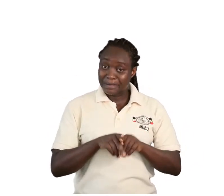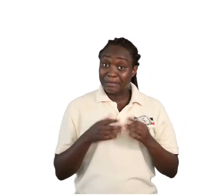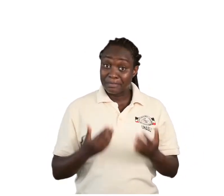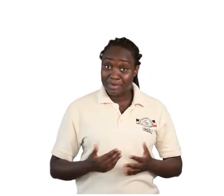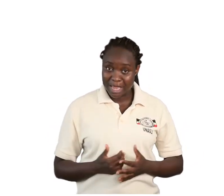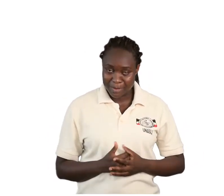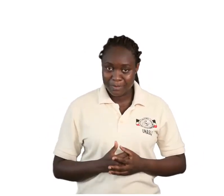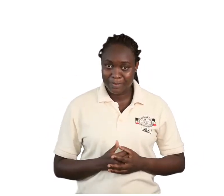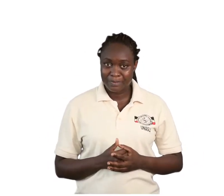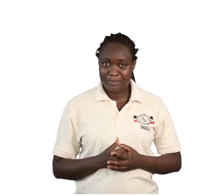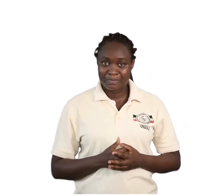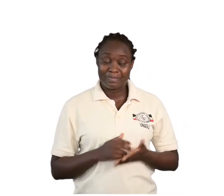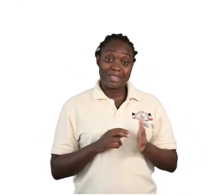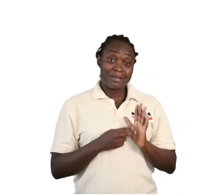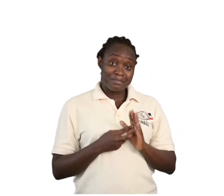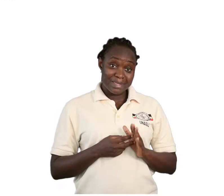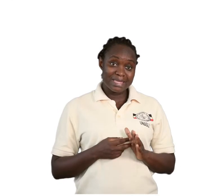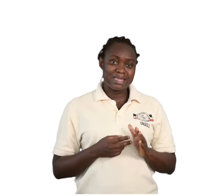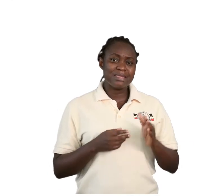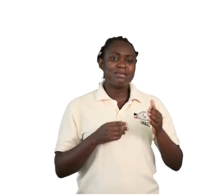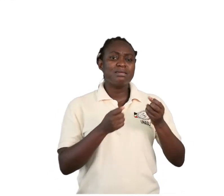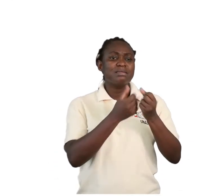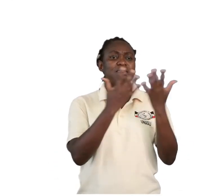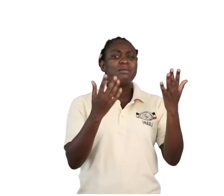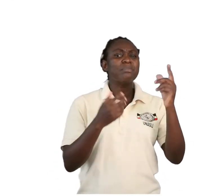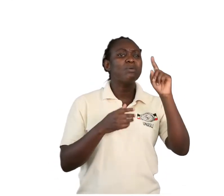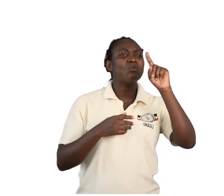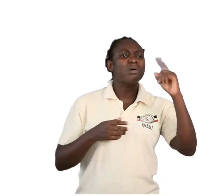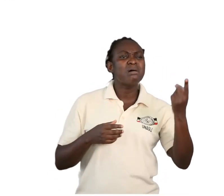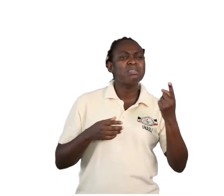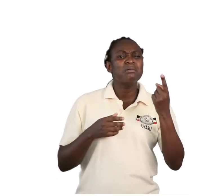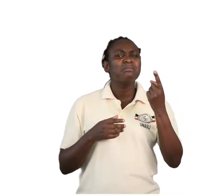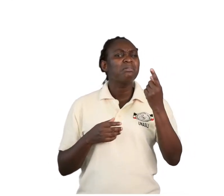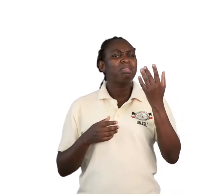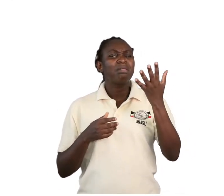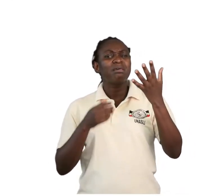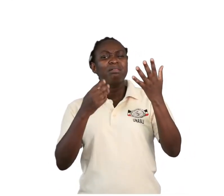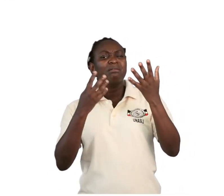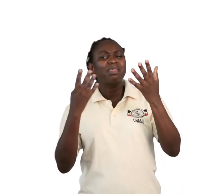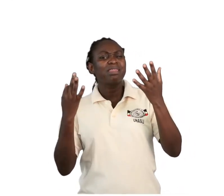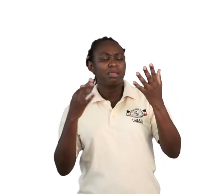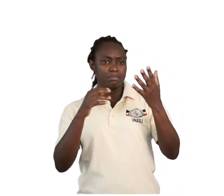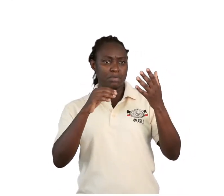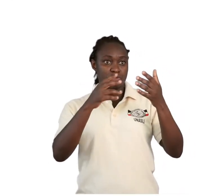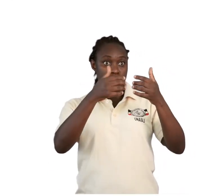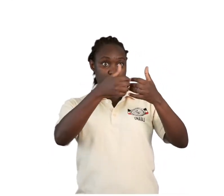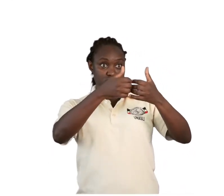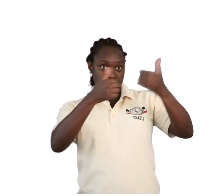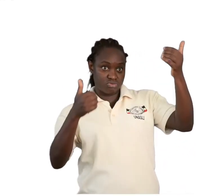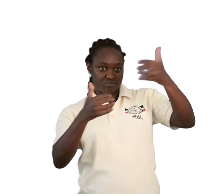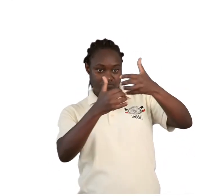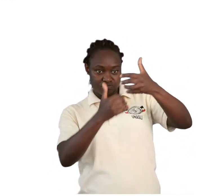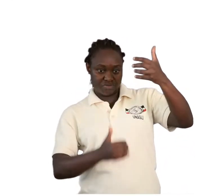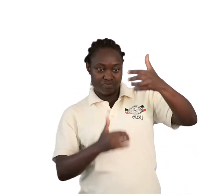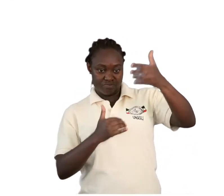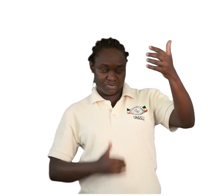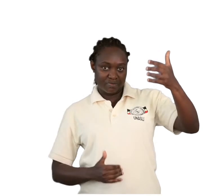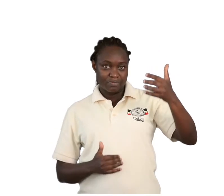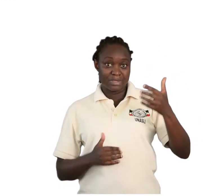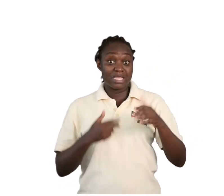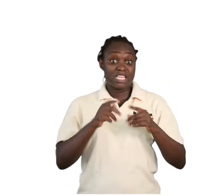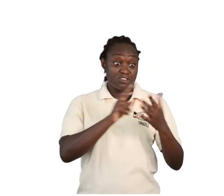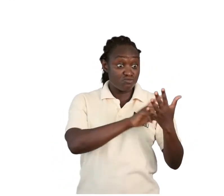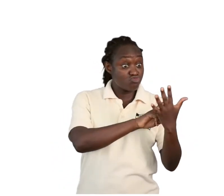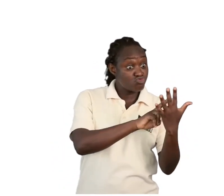number. That is splitting the number. As you're reading, you'll hear me saying